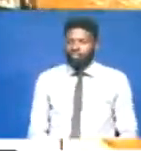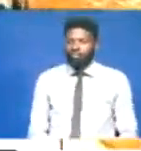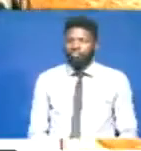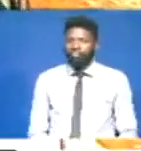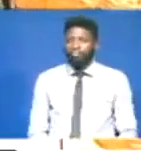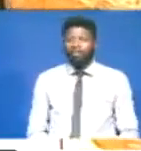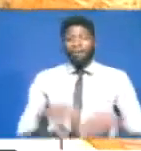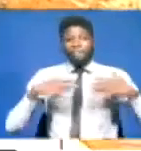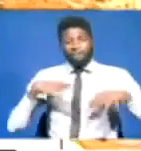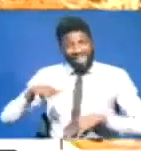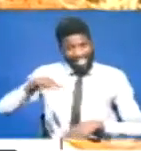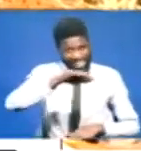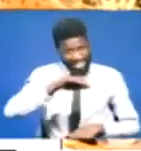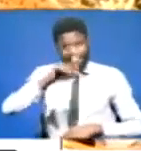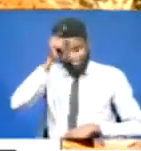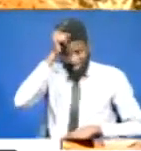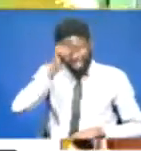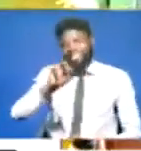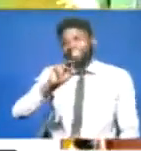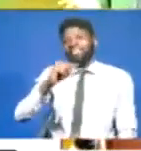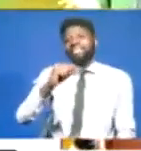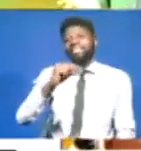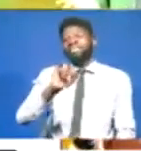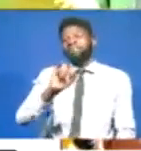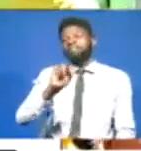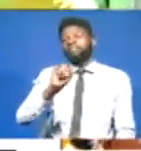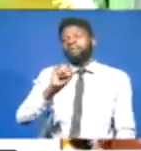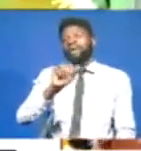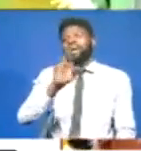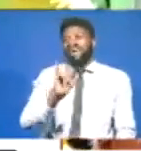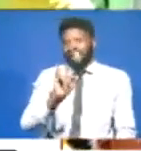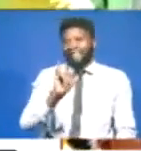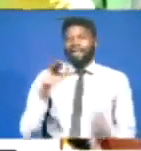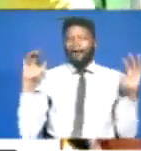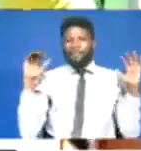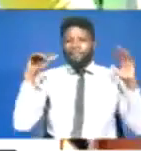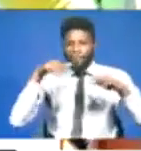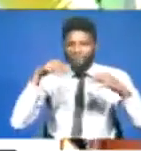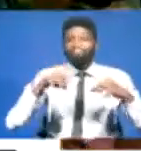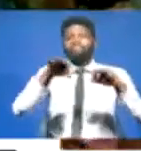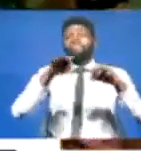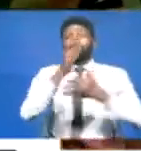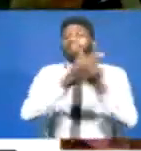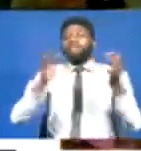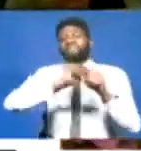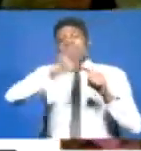Locals in Ngimari village, Embu East sub-county, gather in small crowds as others watch from a